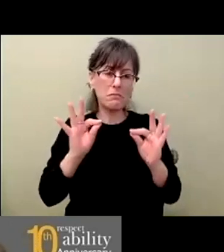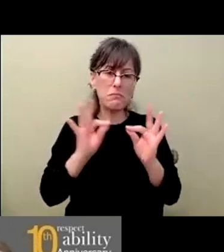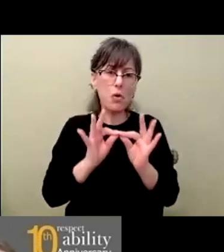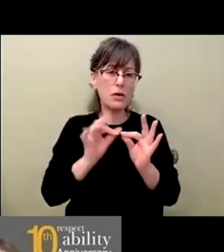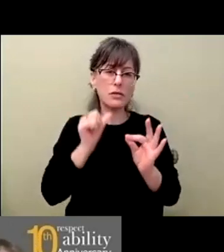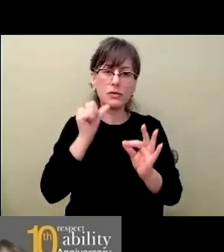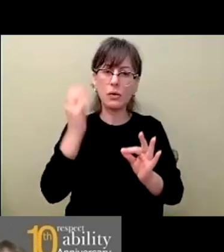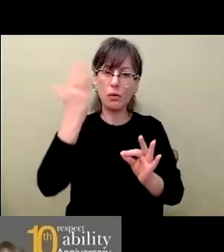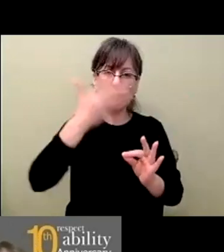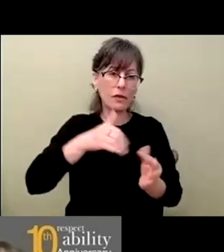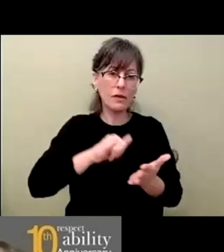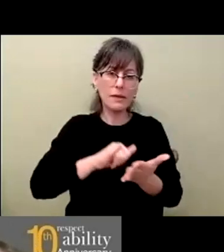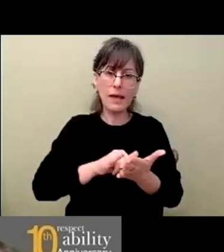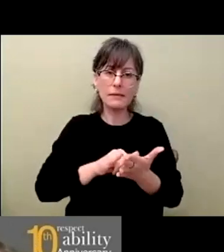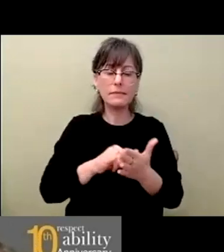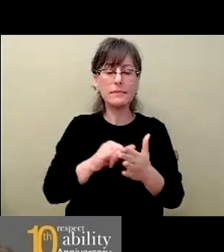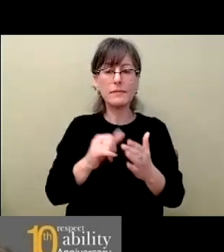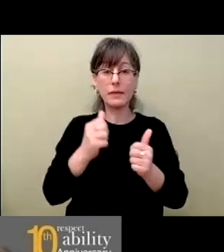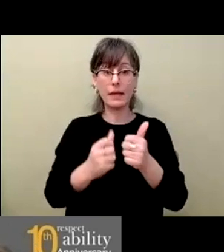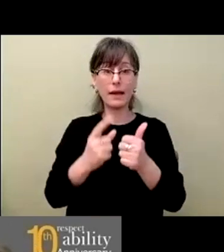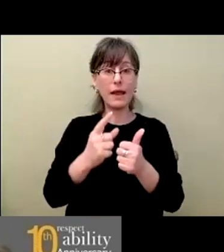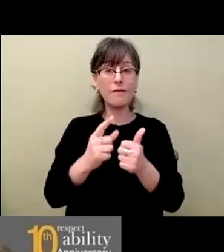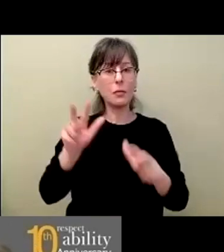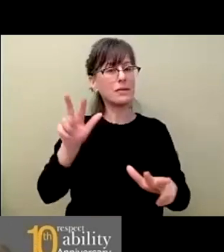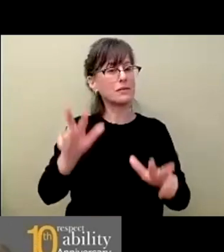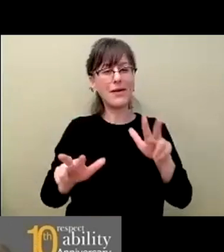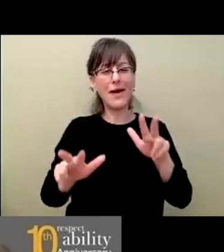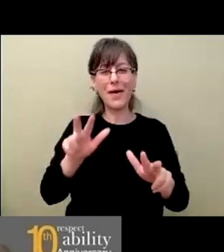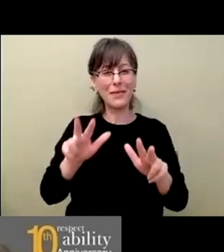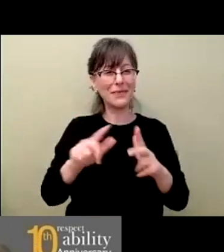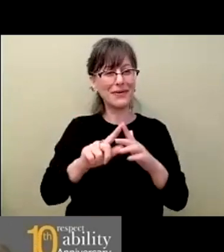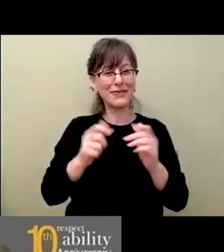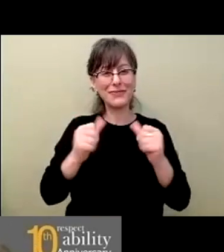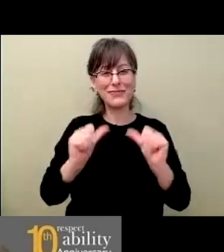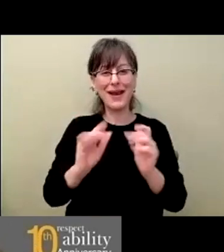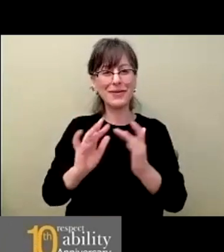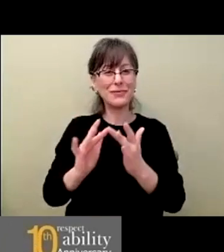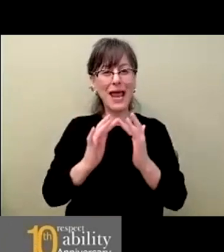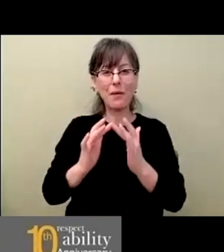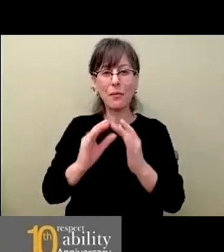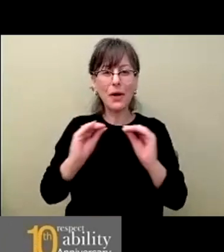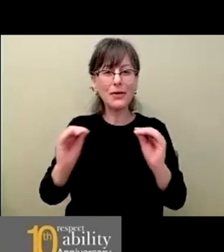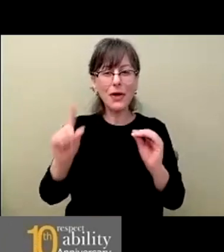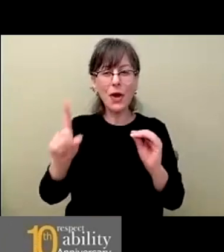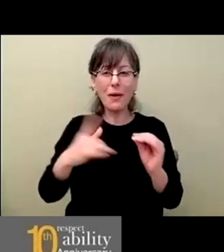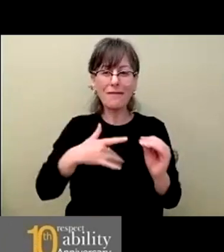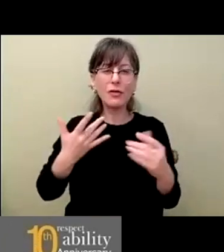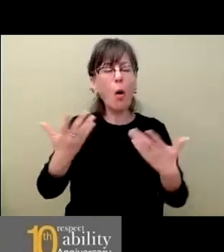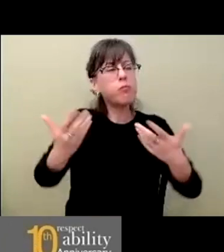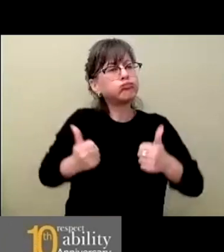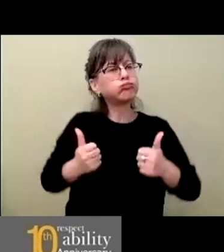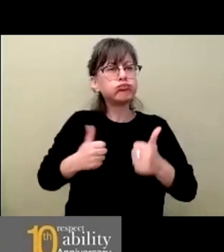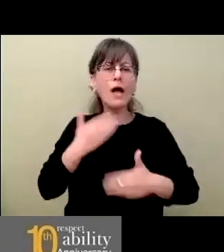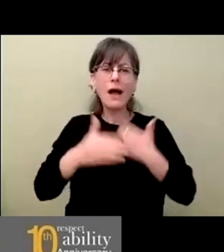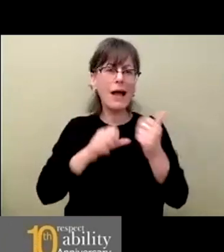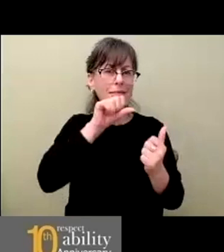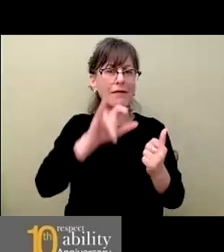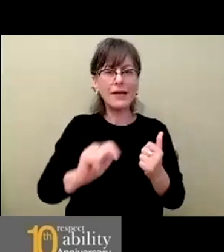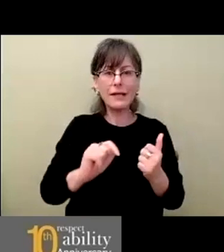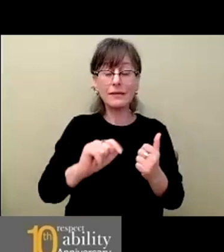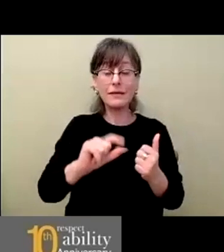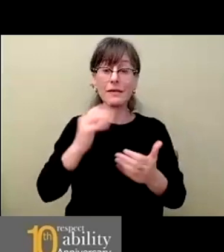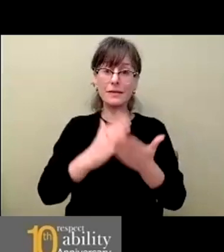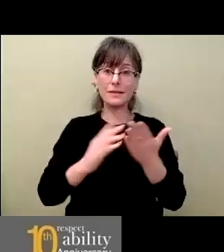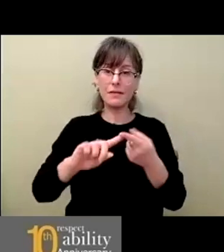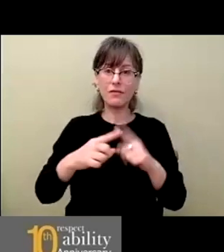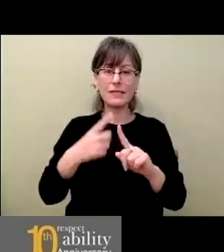practicing. Everybody is awkward when they try to network. There is nobody that it comes easily to. I have friends that have told me that